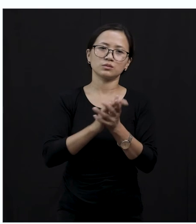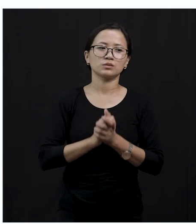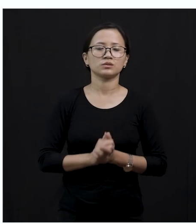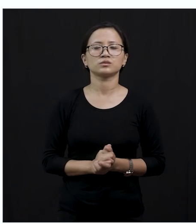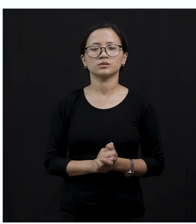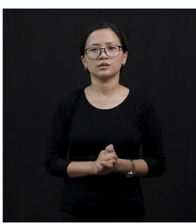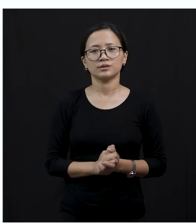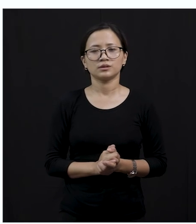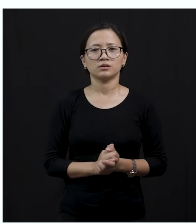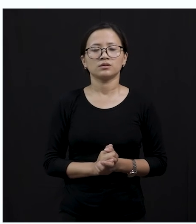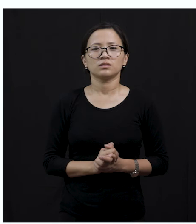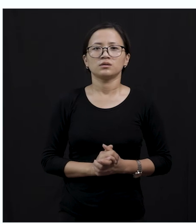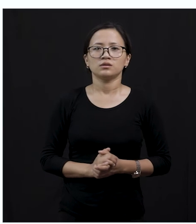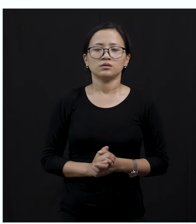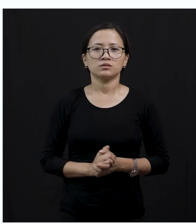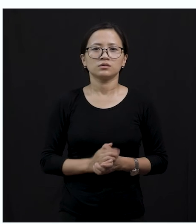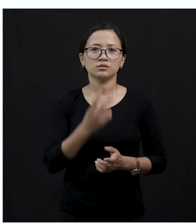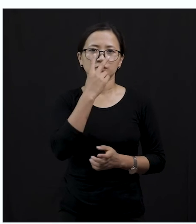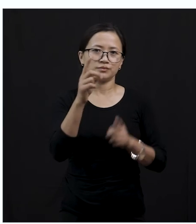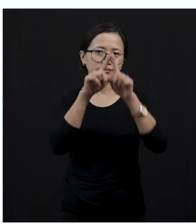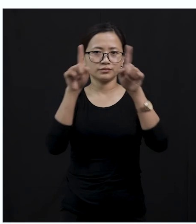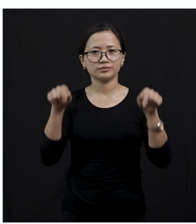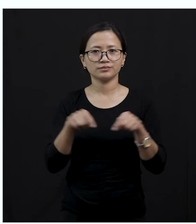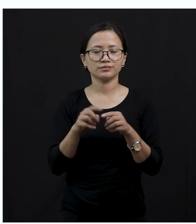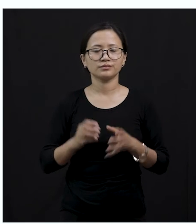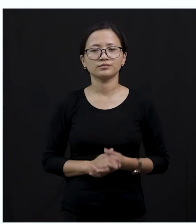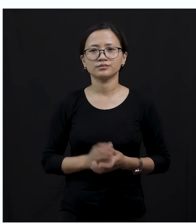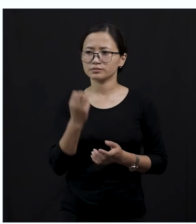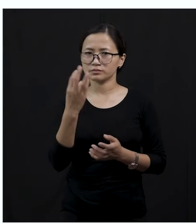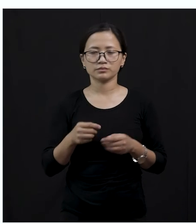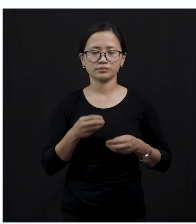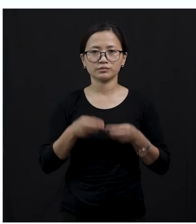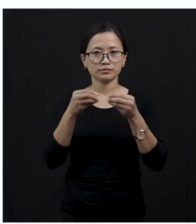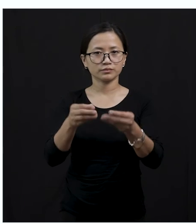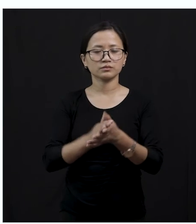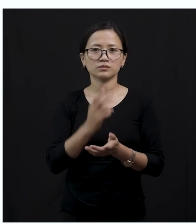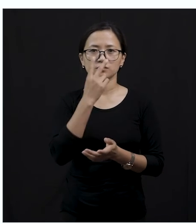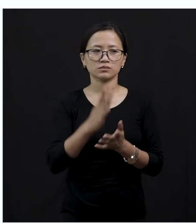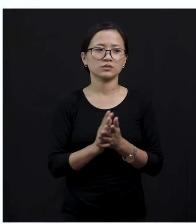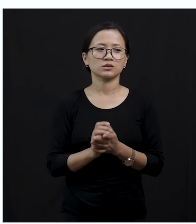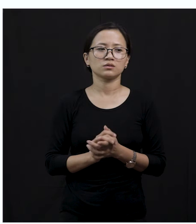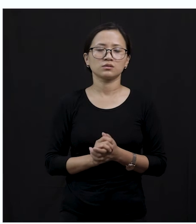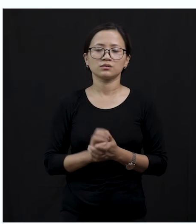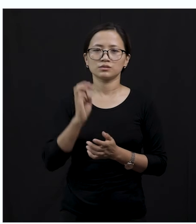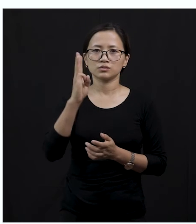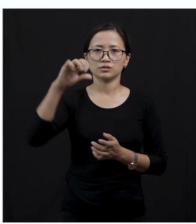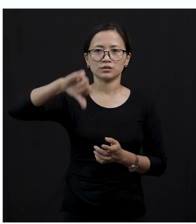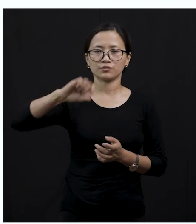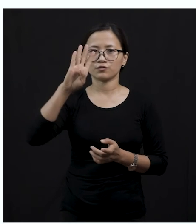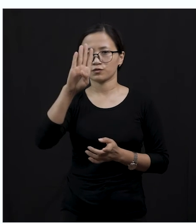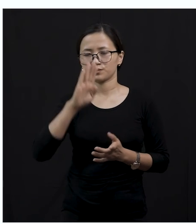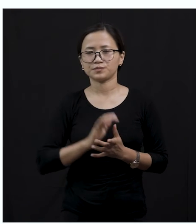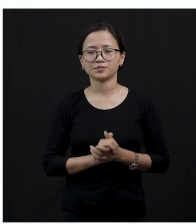the smallest number. All right. So let's look at the numbers given: 3, 9, 4.